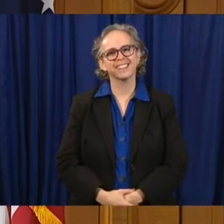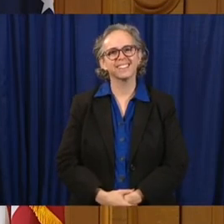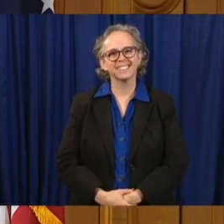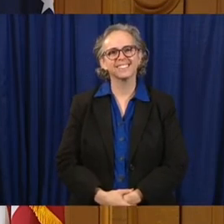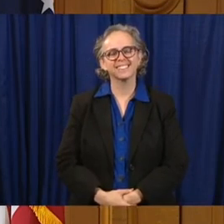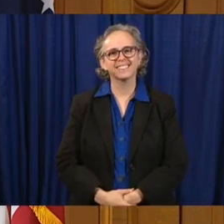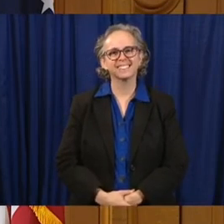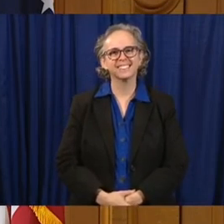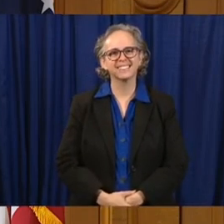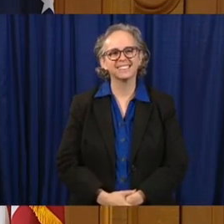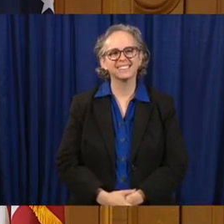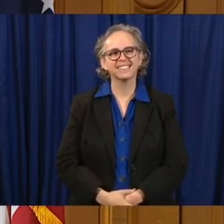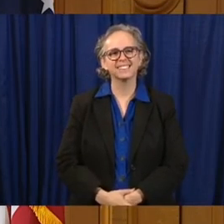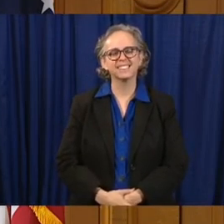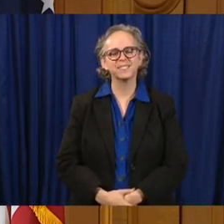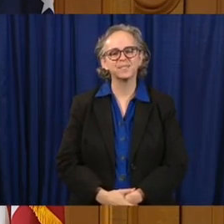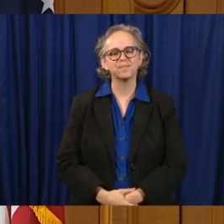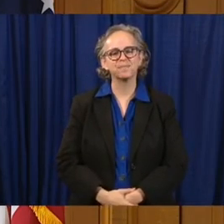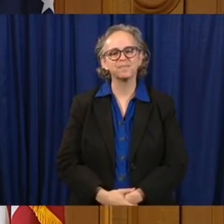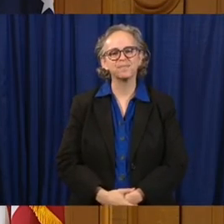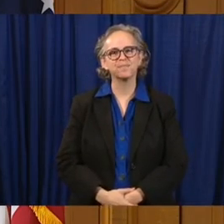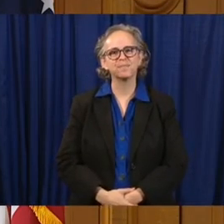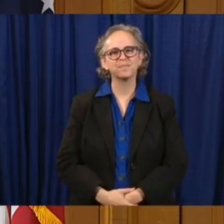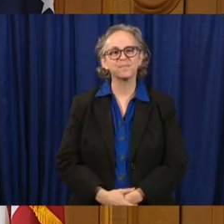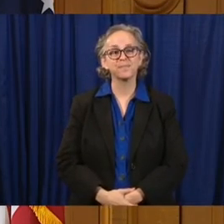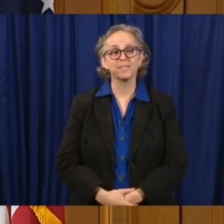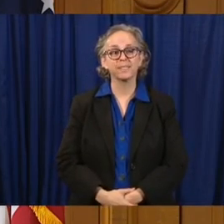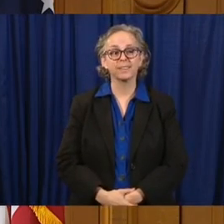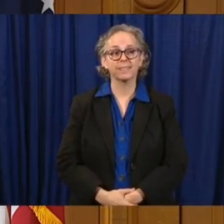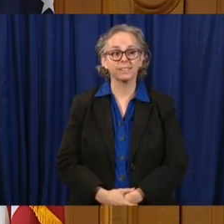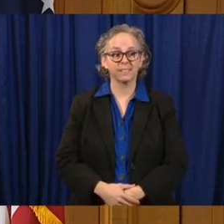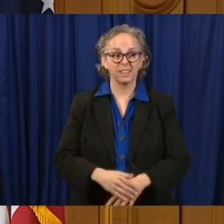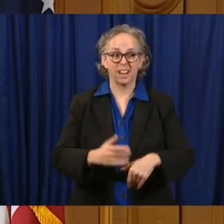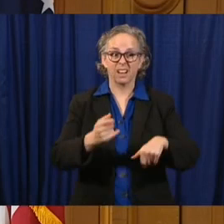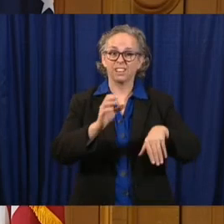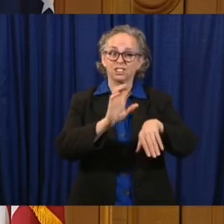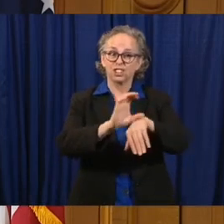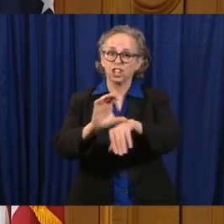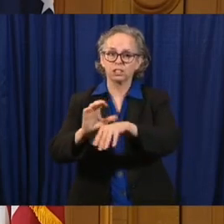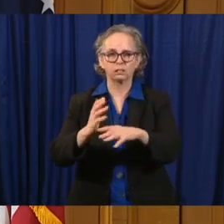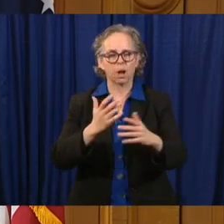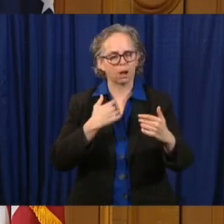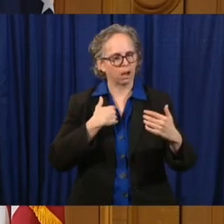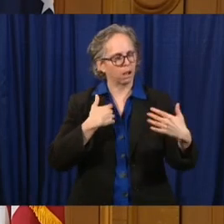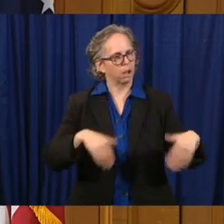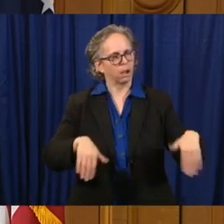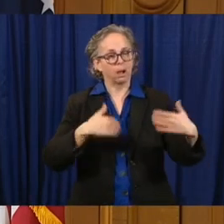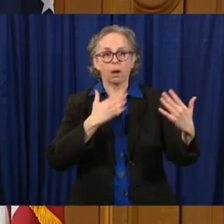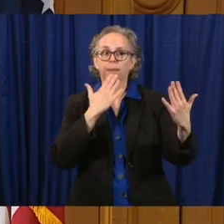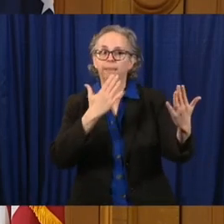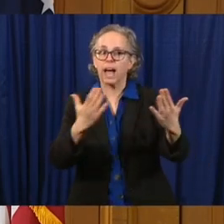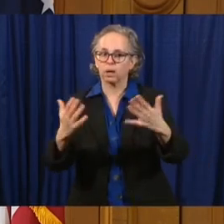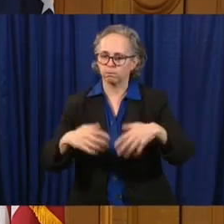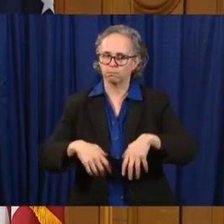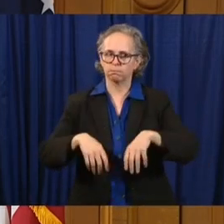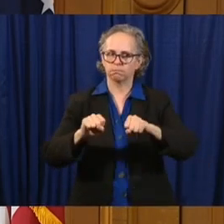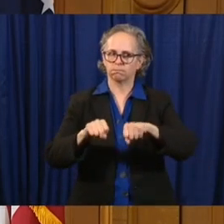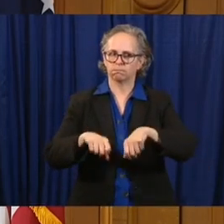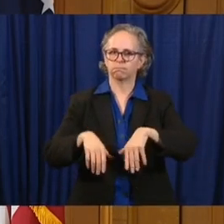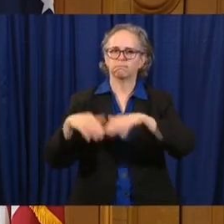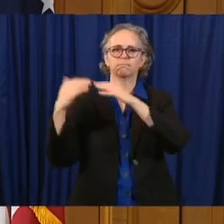I want to thank all our churches that did remote services yesterday and